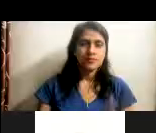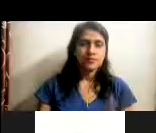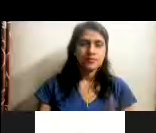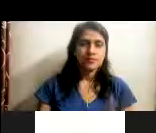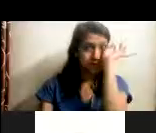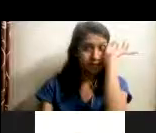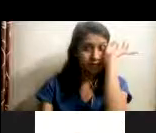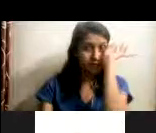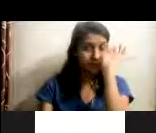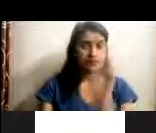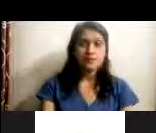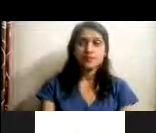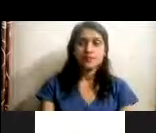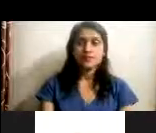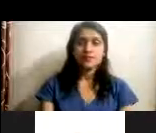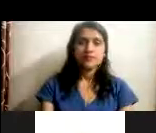Great.